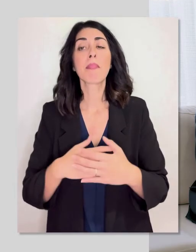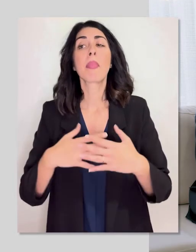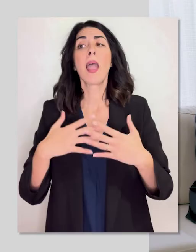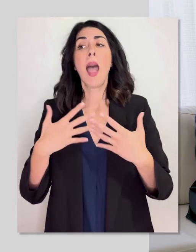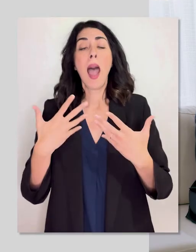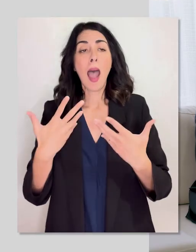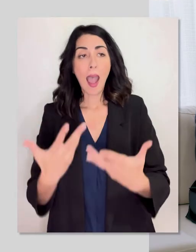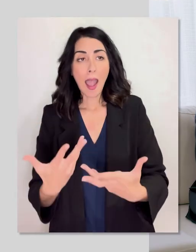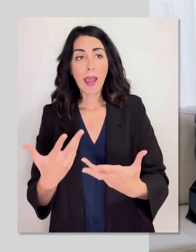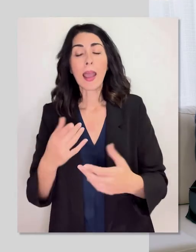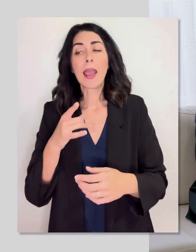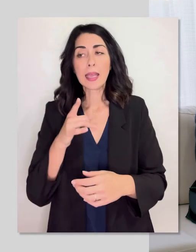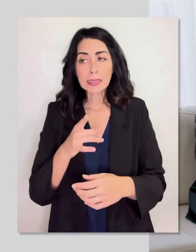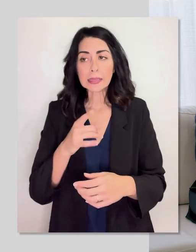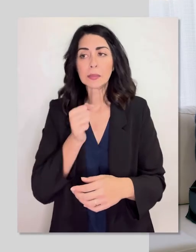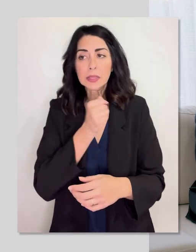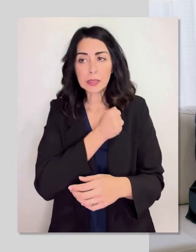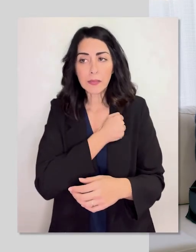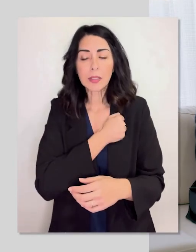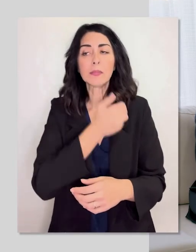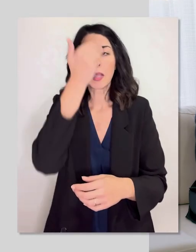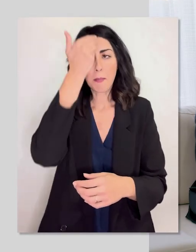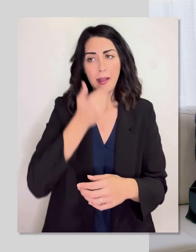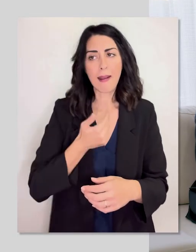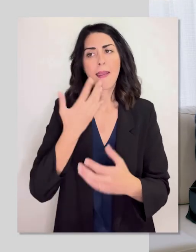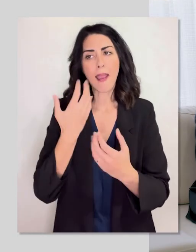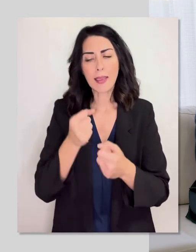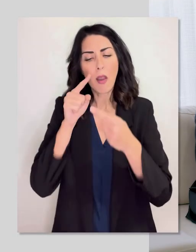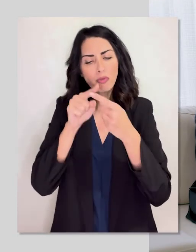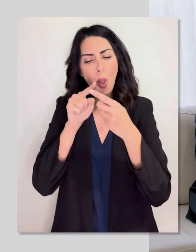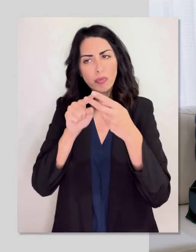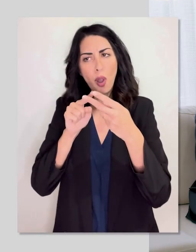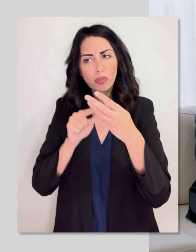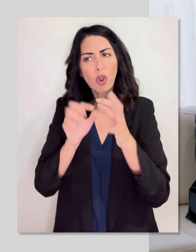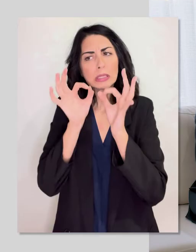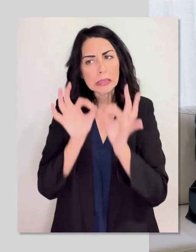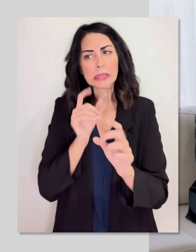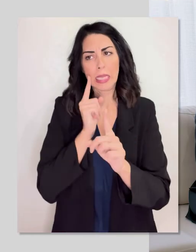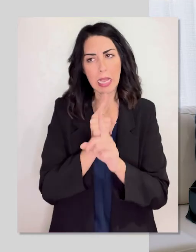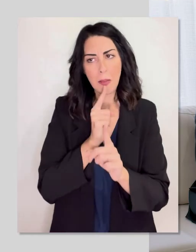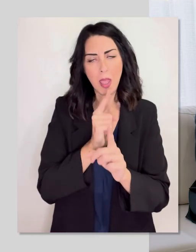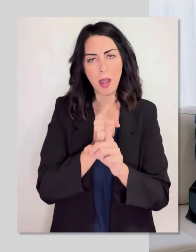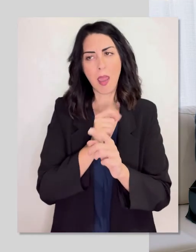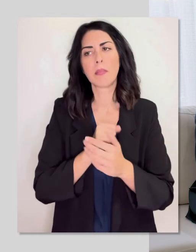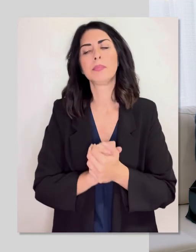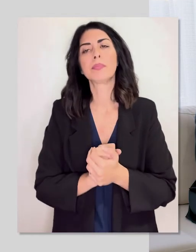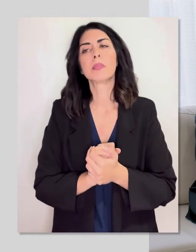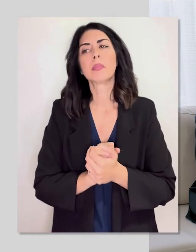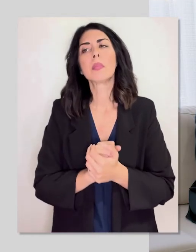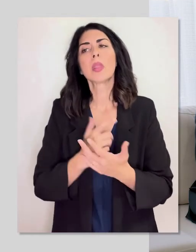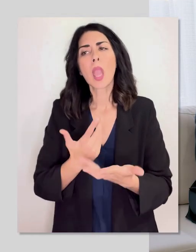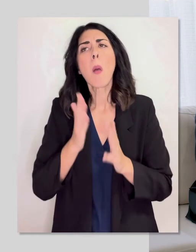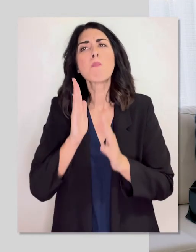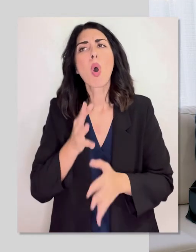features, the ones you described, and based on this, we can say that most likely a person might have migraine. So this could